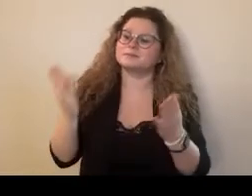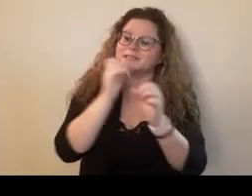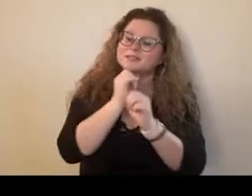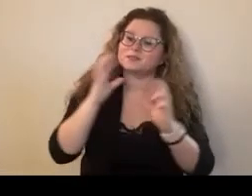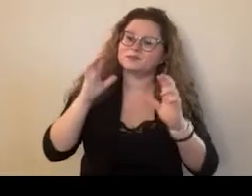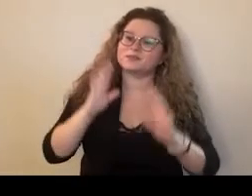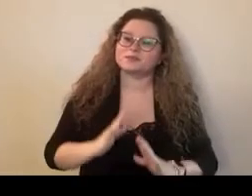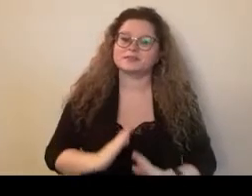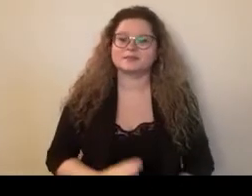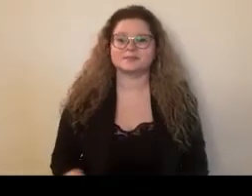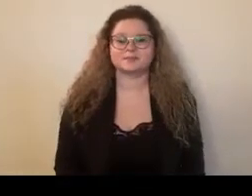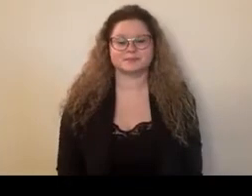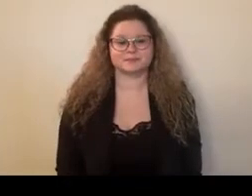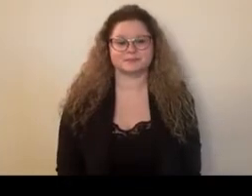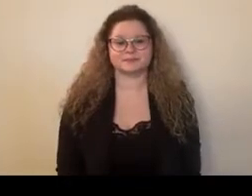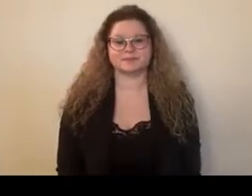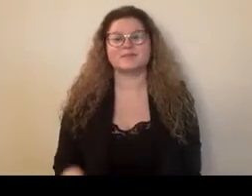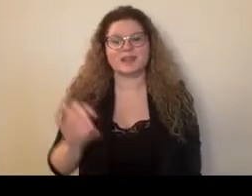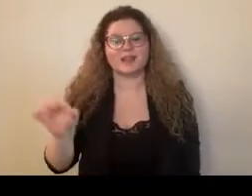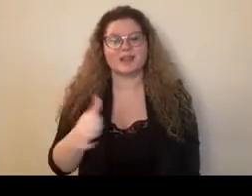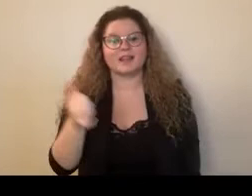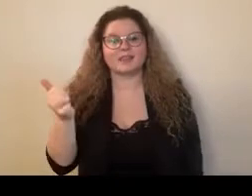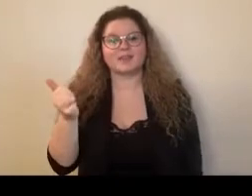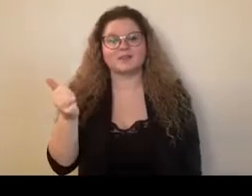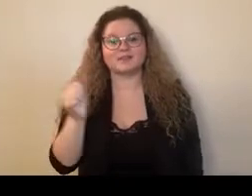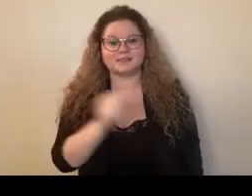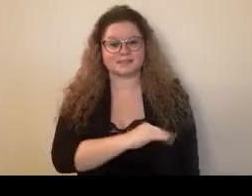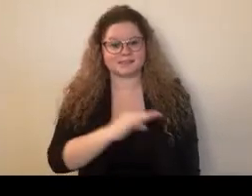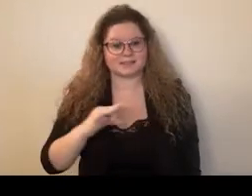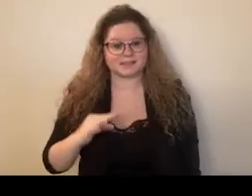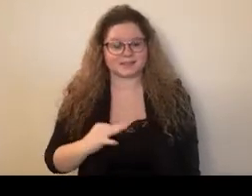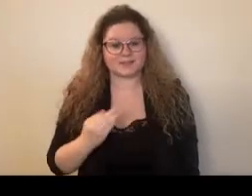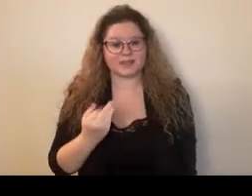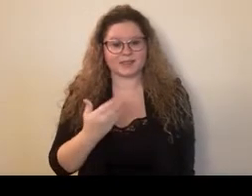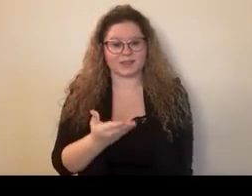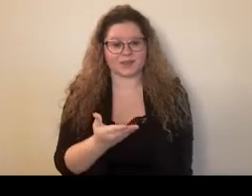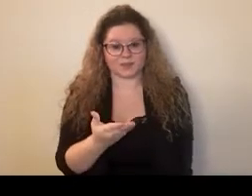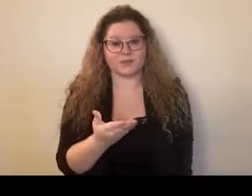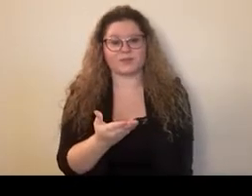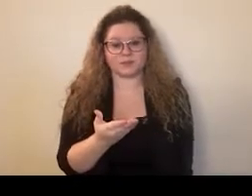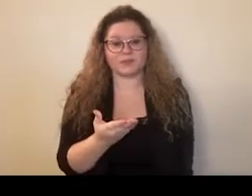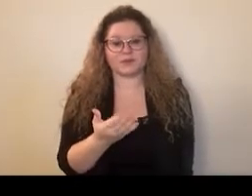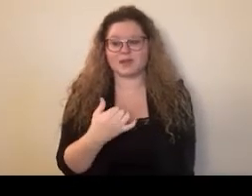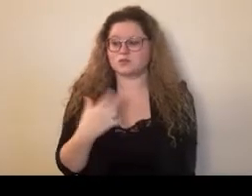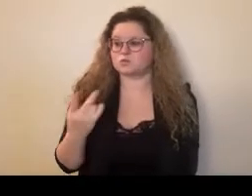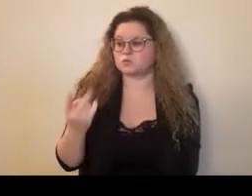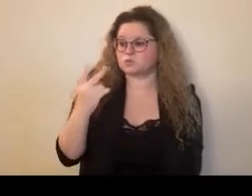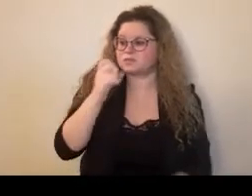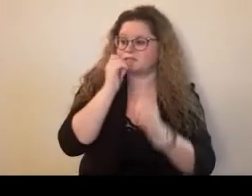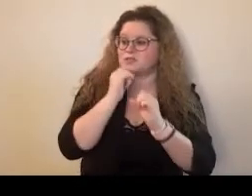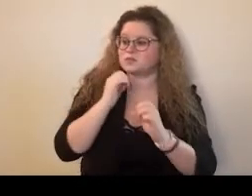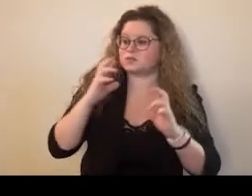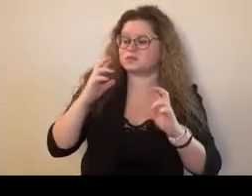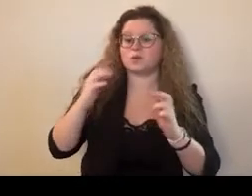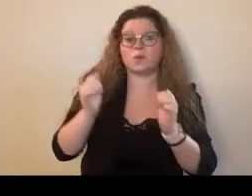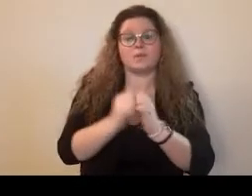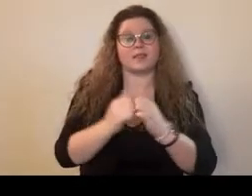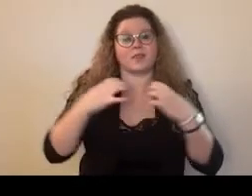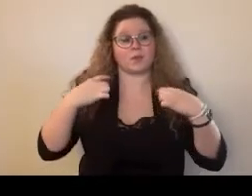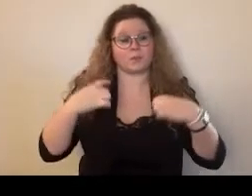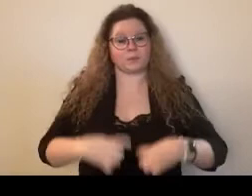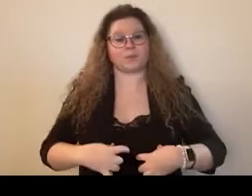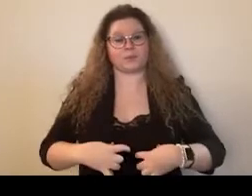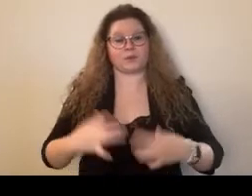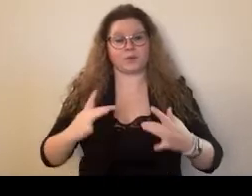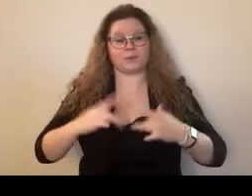day. There are other members of the reachability team and 2 seniors with high-vis vests helping to guide